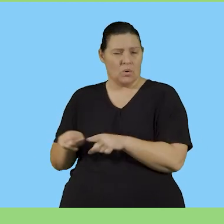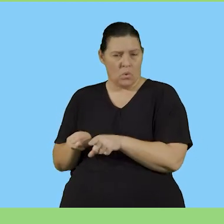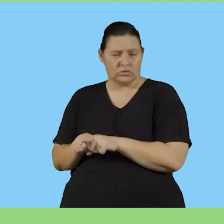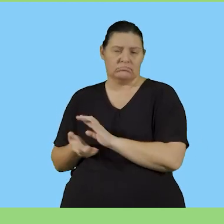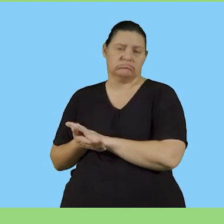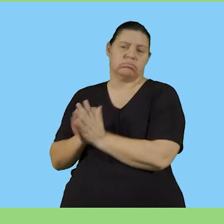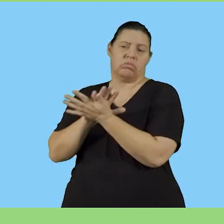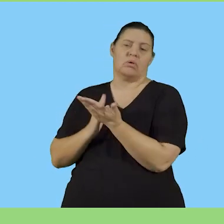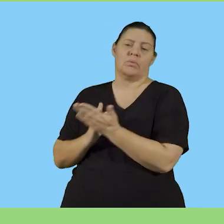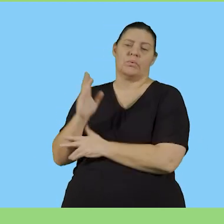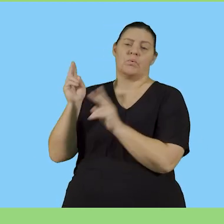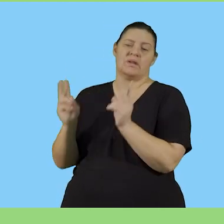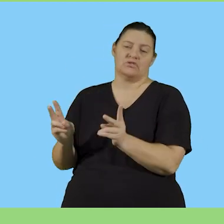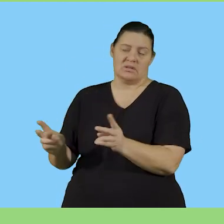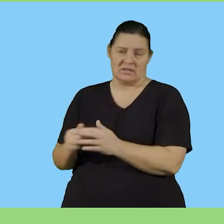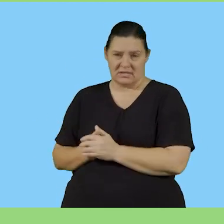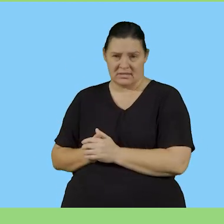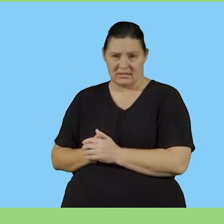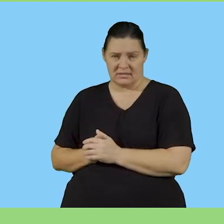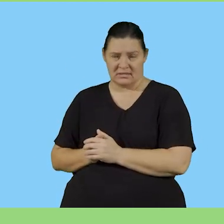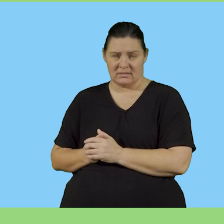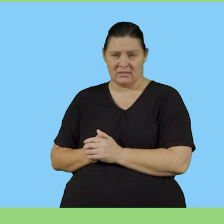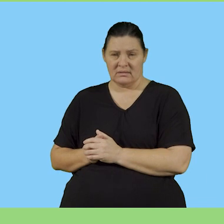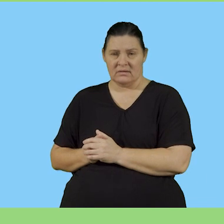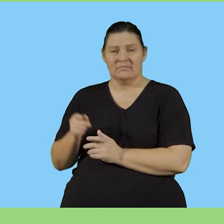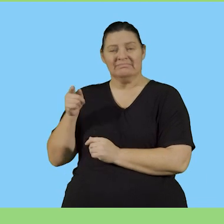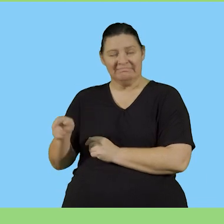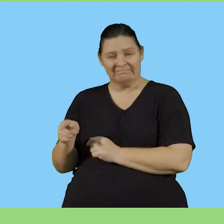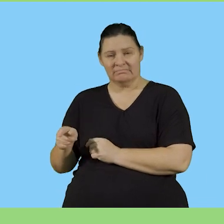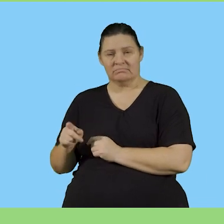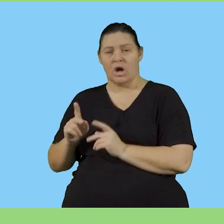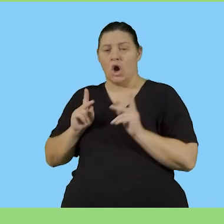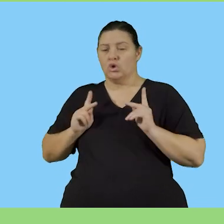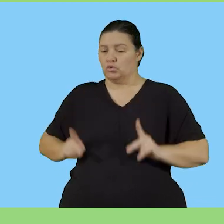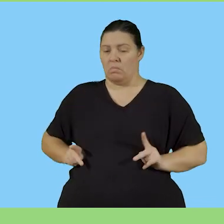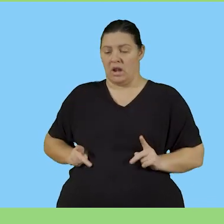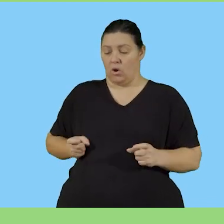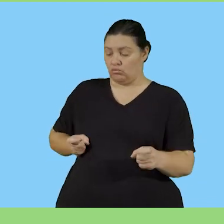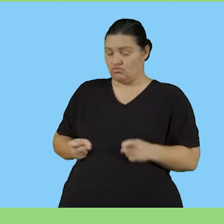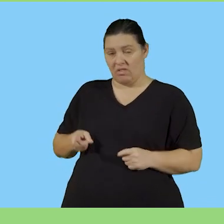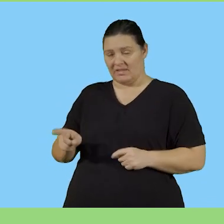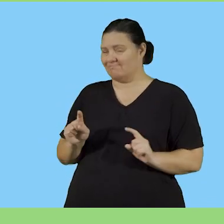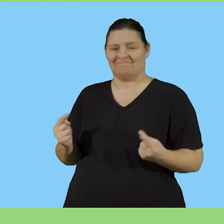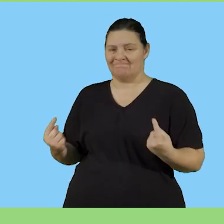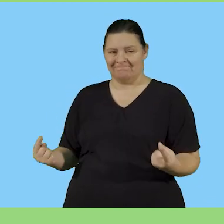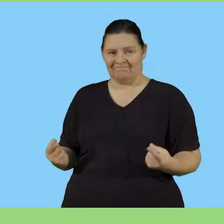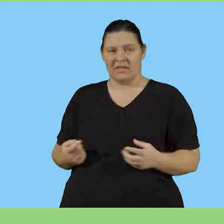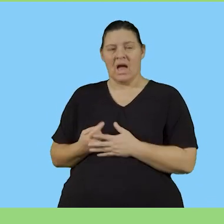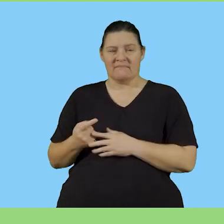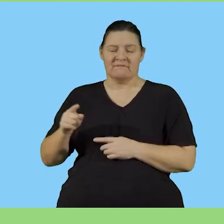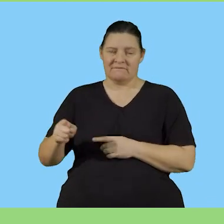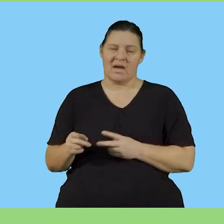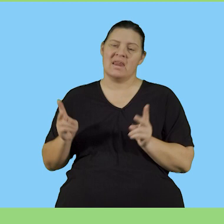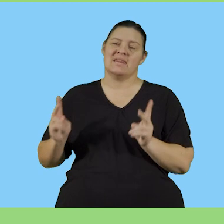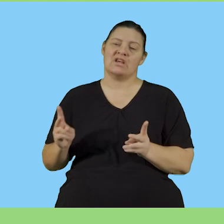can also be disrupted by nature. So these human beings have no control over. Below is